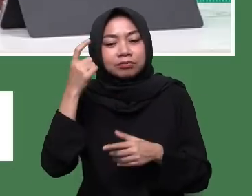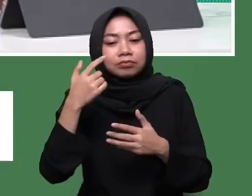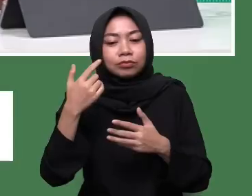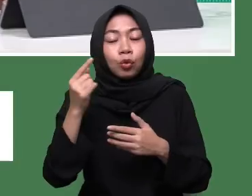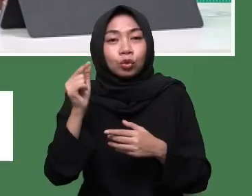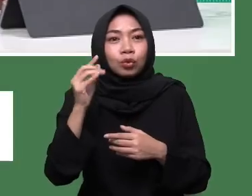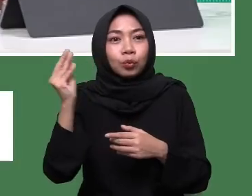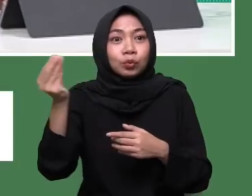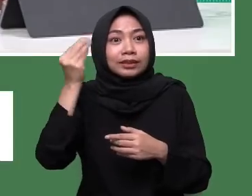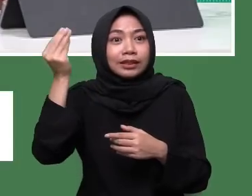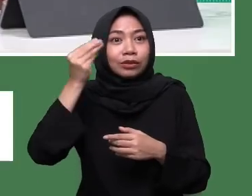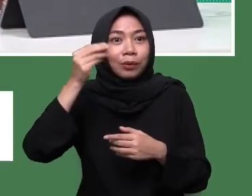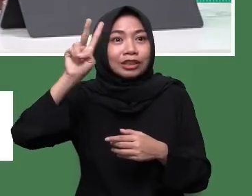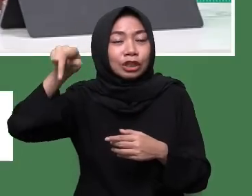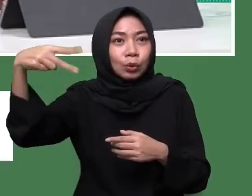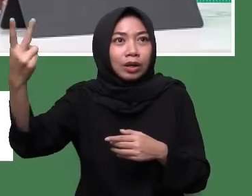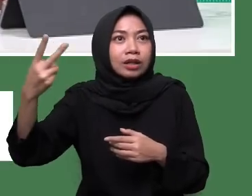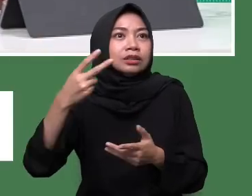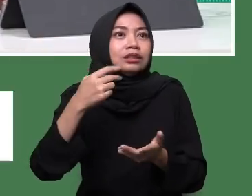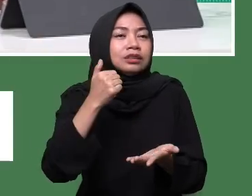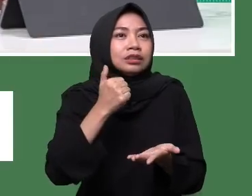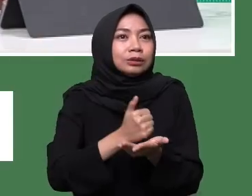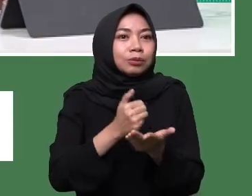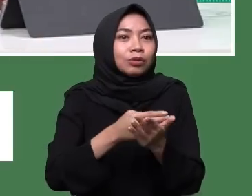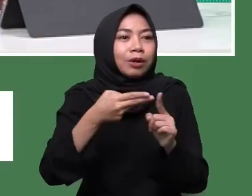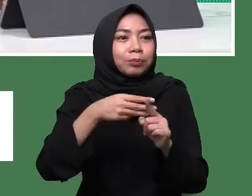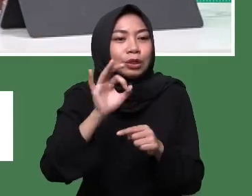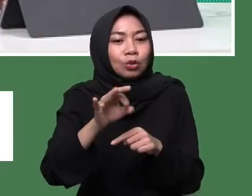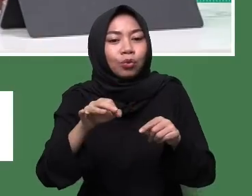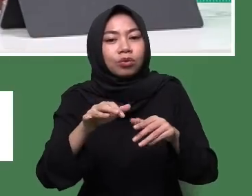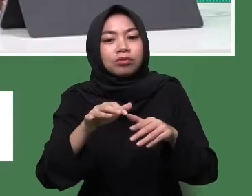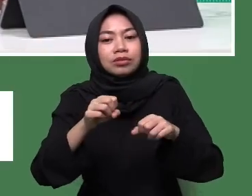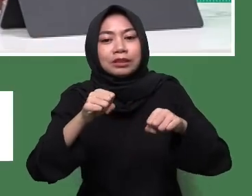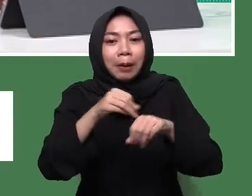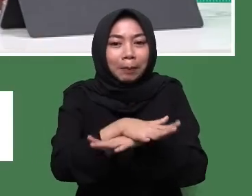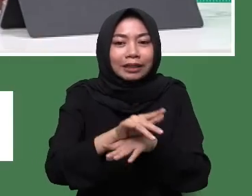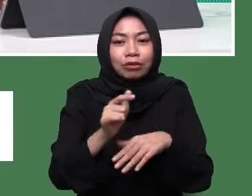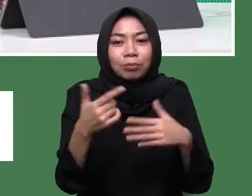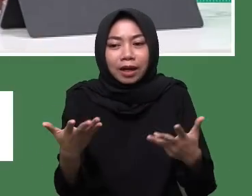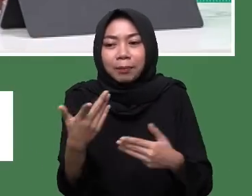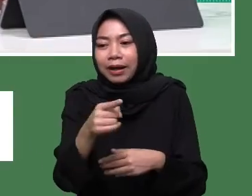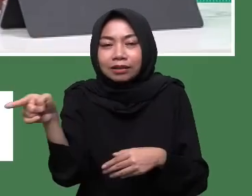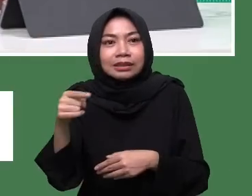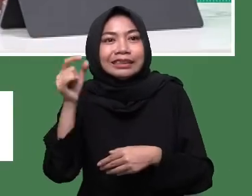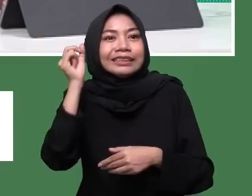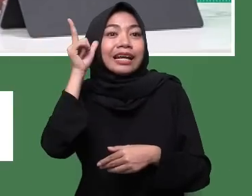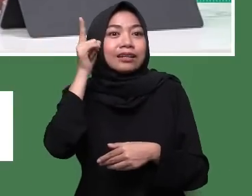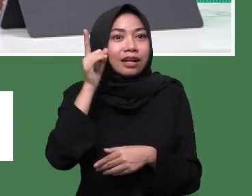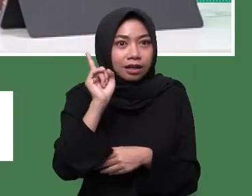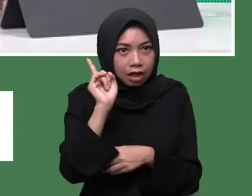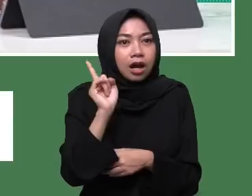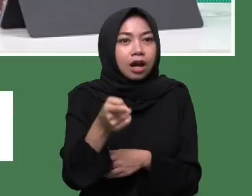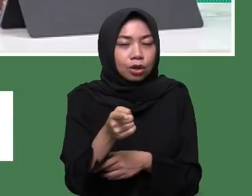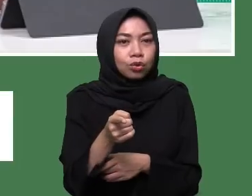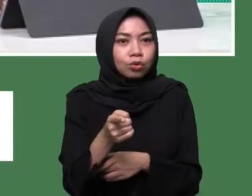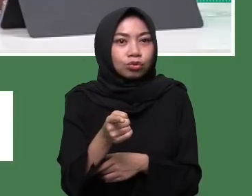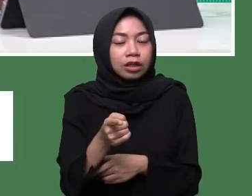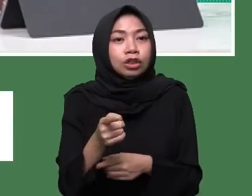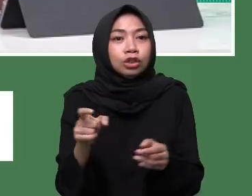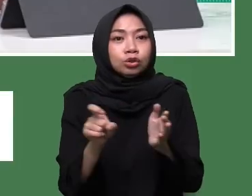travelers understand the importance of the biosecurity and practice that, so that when they going